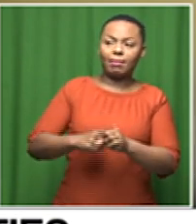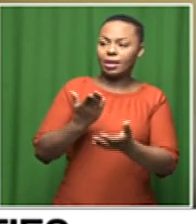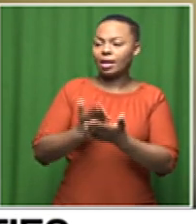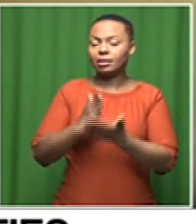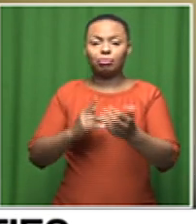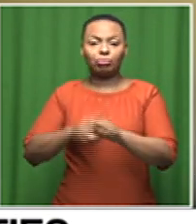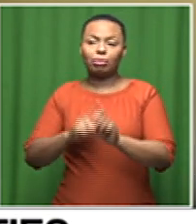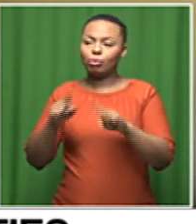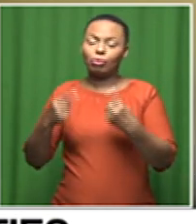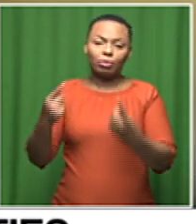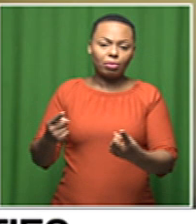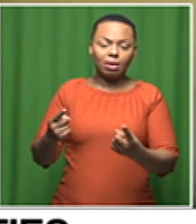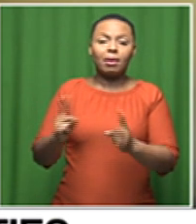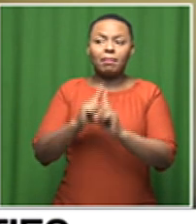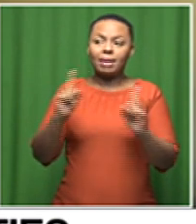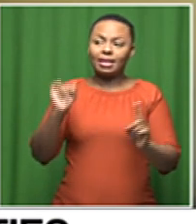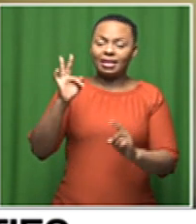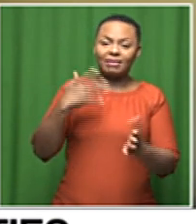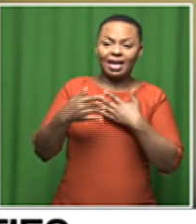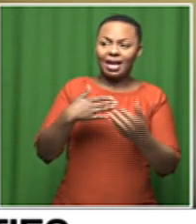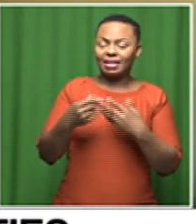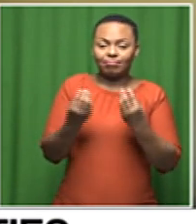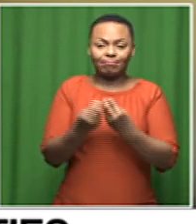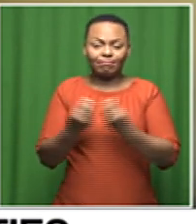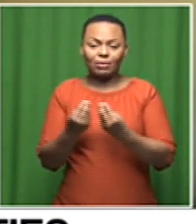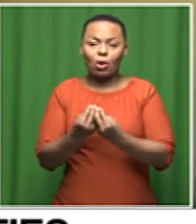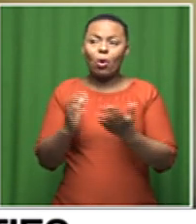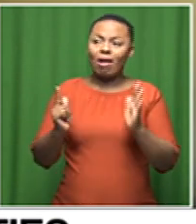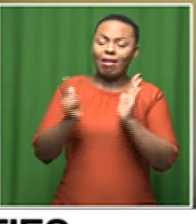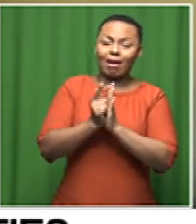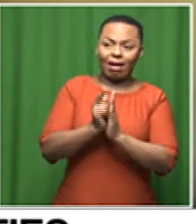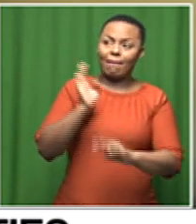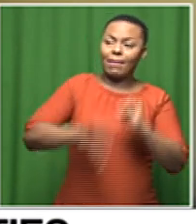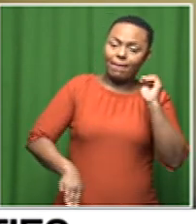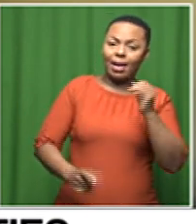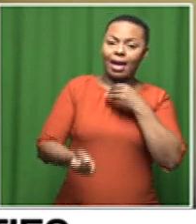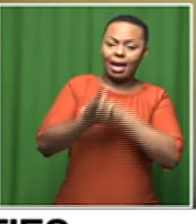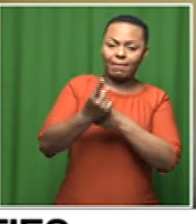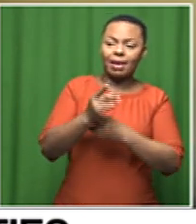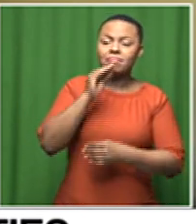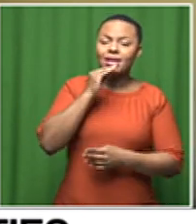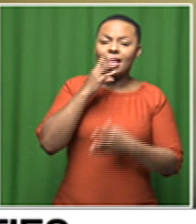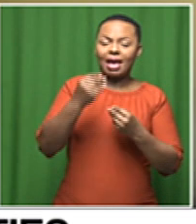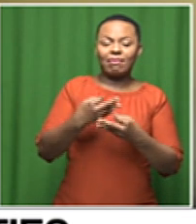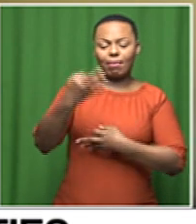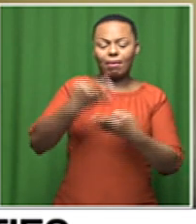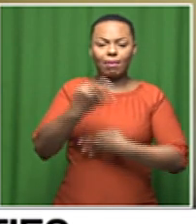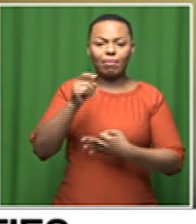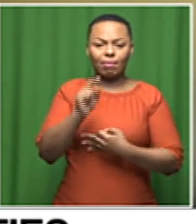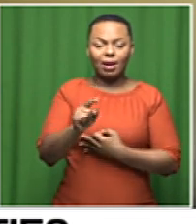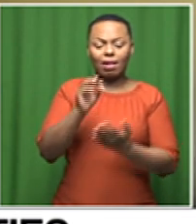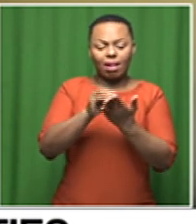reported it in the sense that if there is any medical or recourse or legal recourse later on, there is a paper trail. In other words,